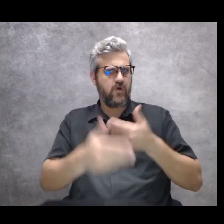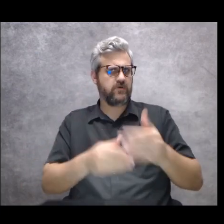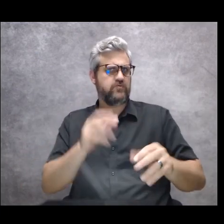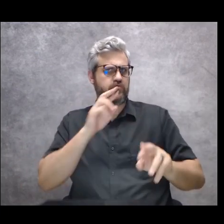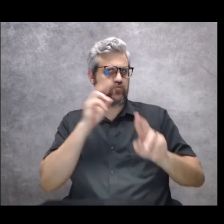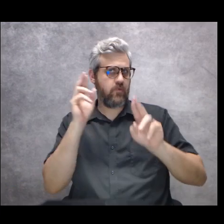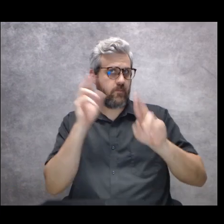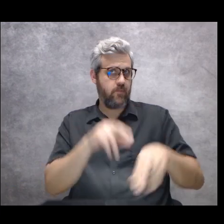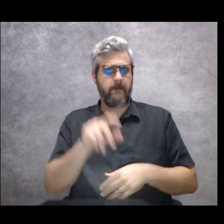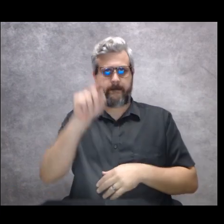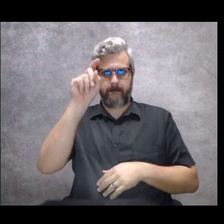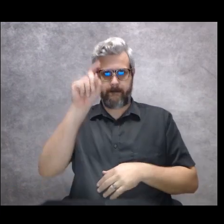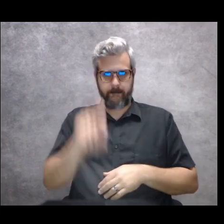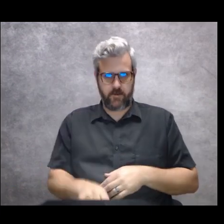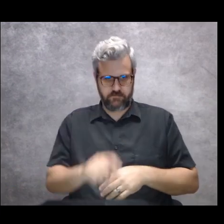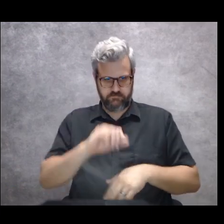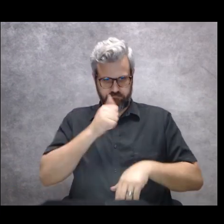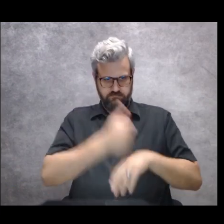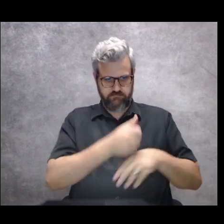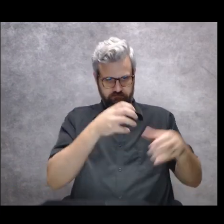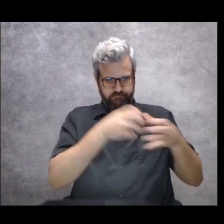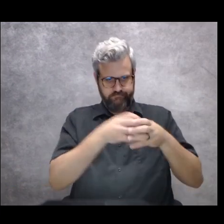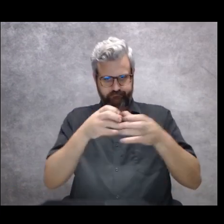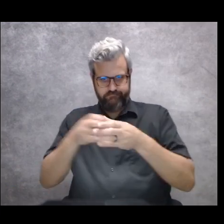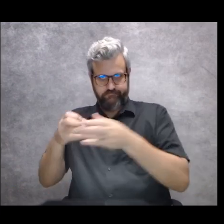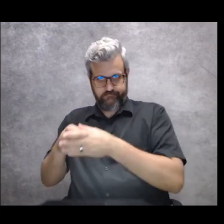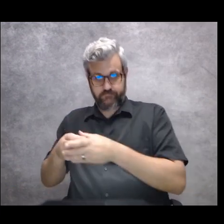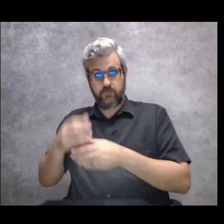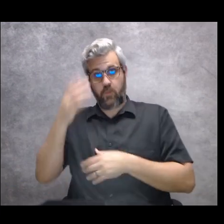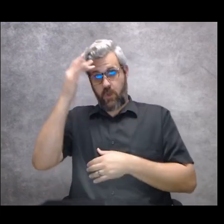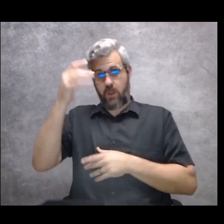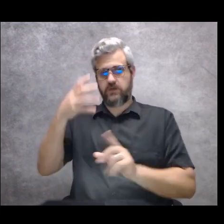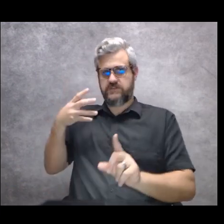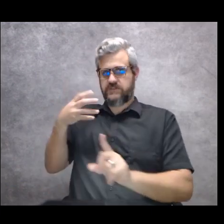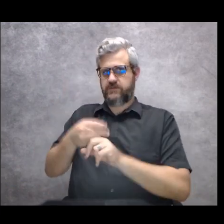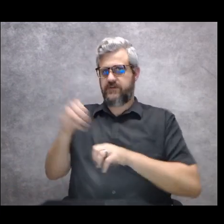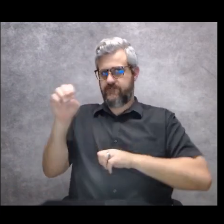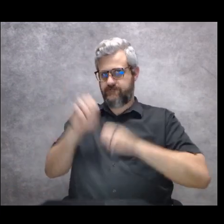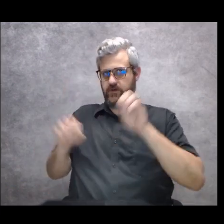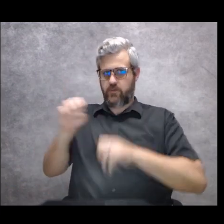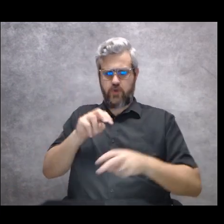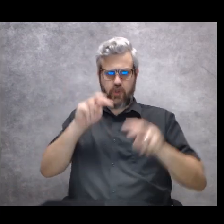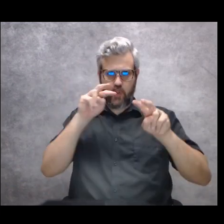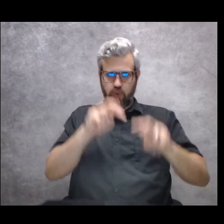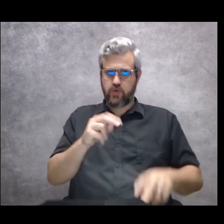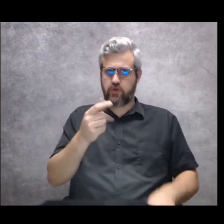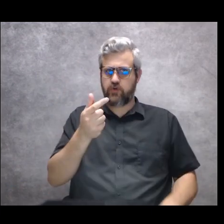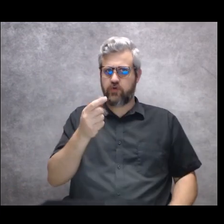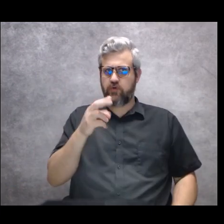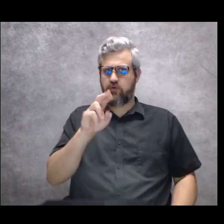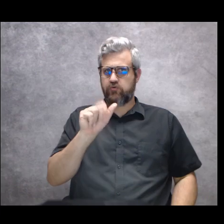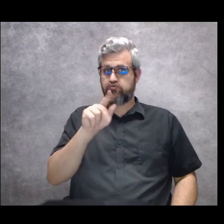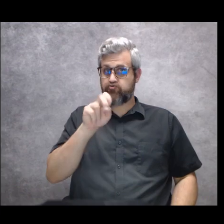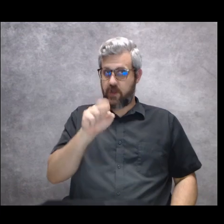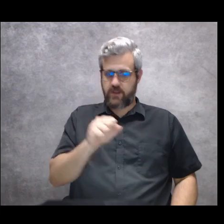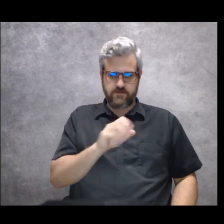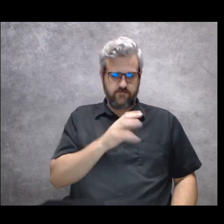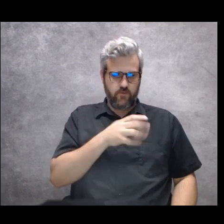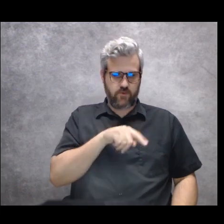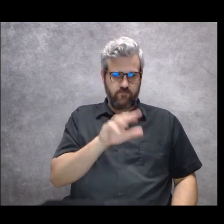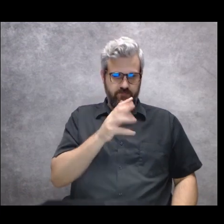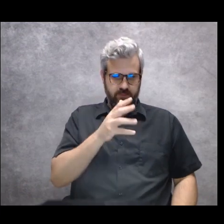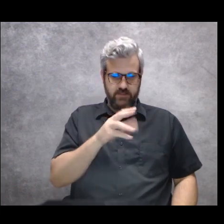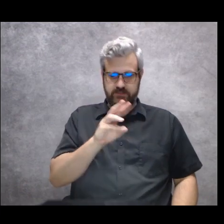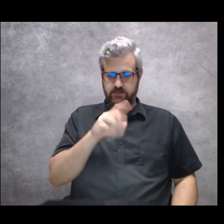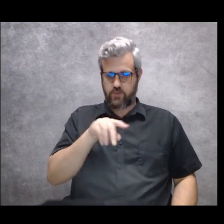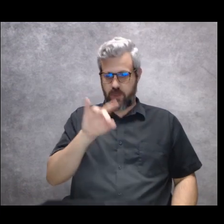summative evaluation by looking at grades 4 through 5, 6 through 8, and 9 through 12. To